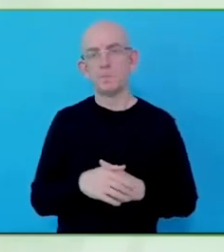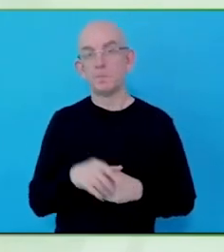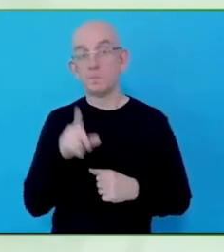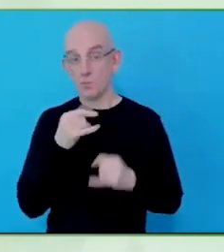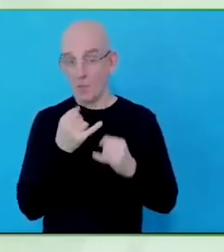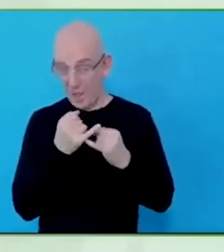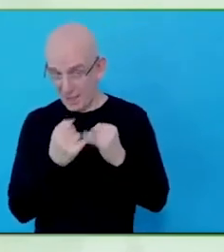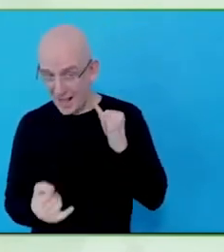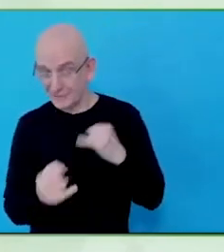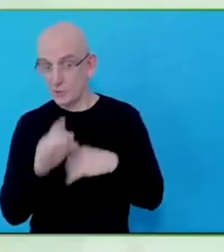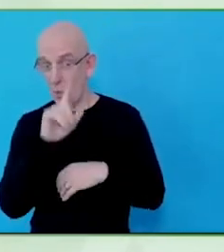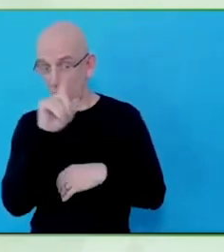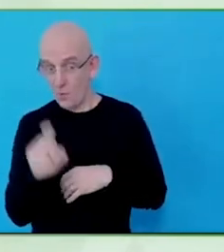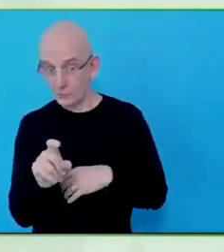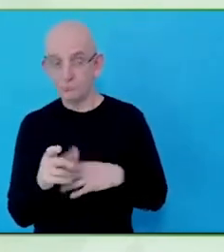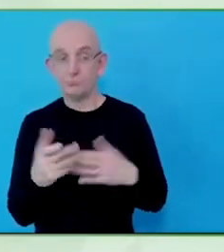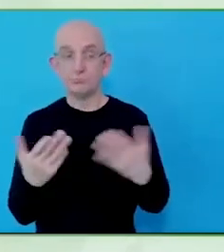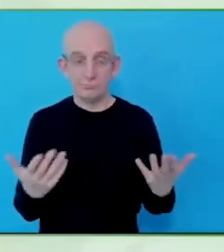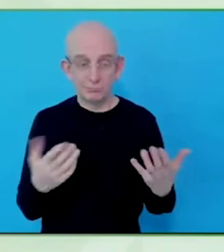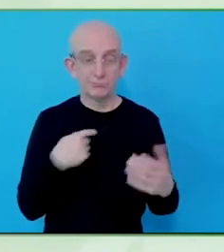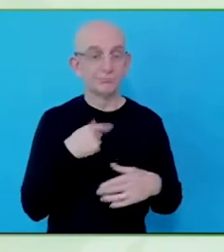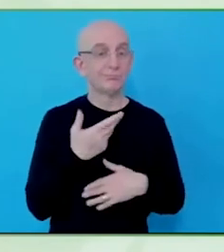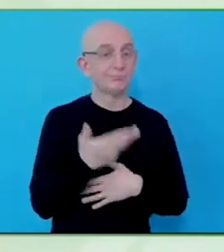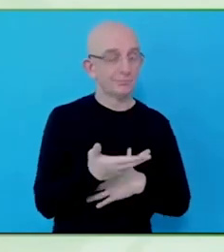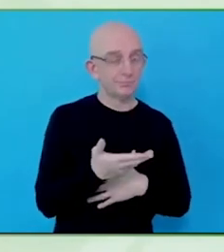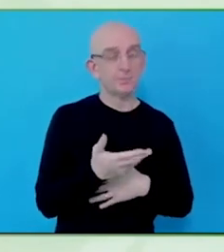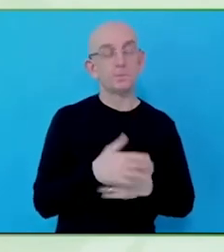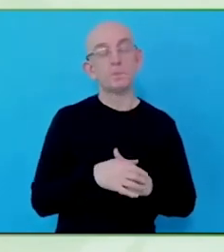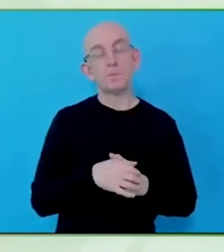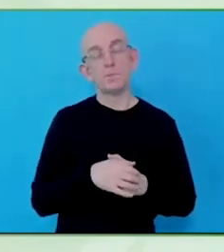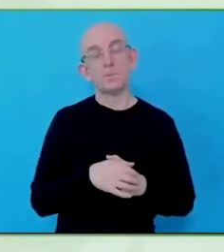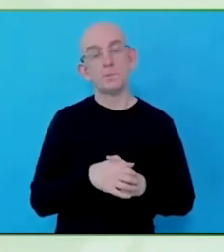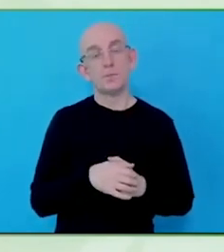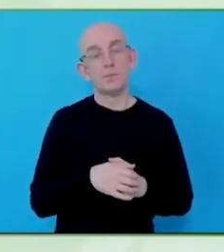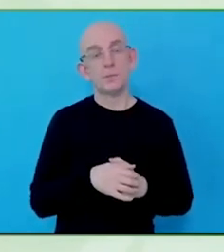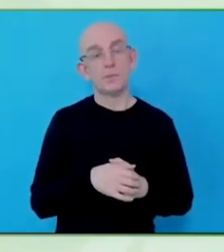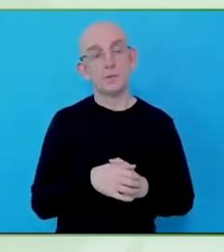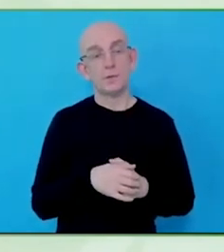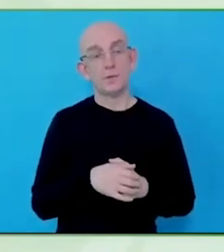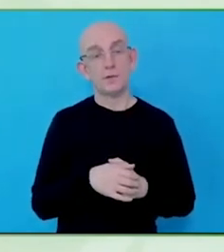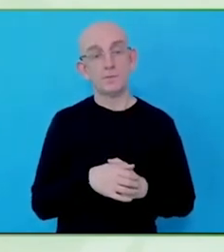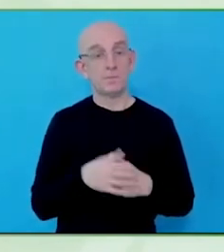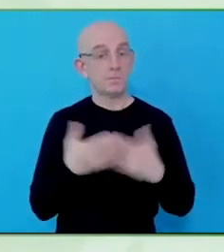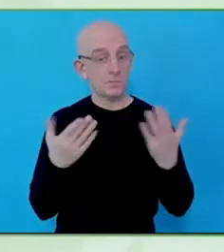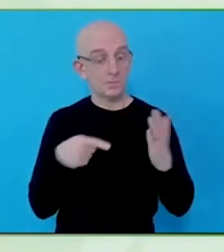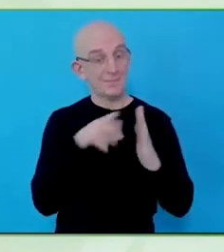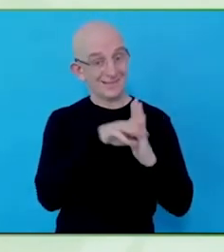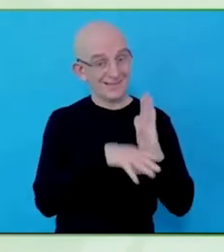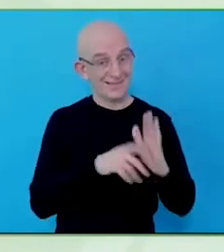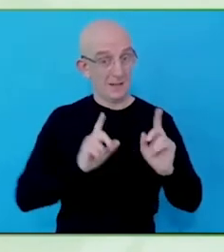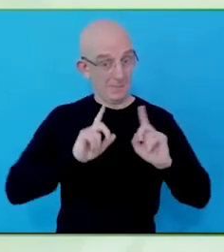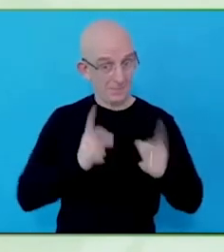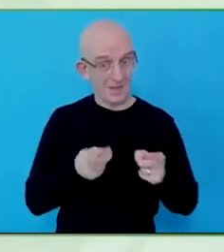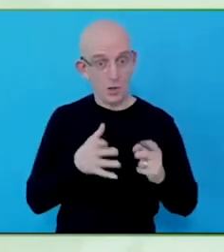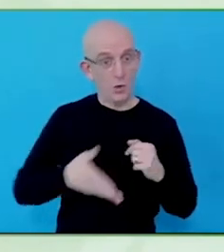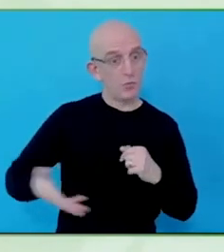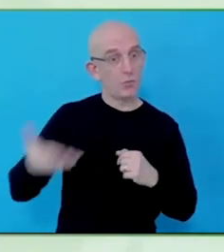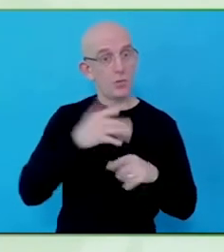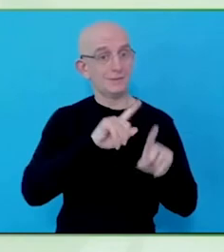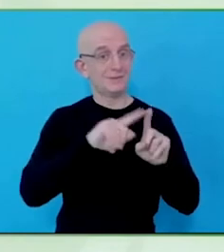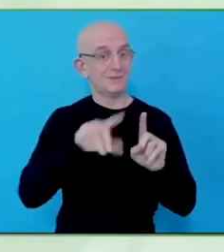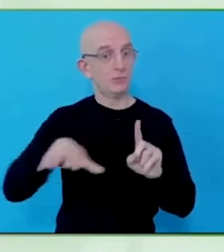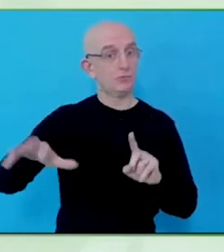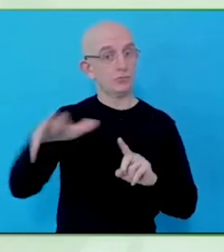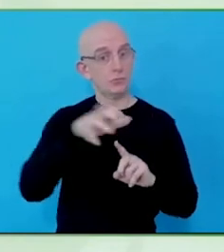has already expired. Okay, right. So theoretically, it should already be in national law everywhere. Mm-hmm. We have quite a number of member